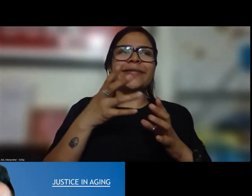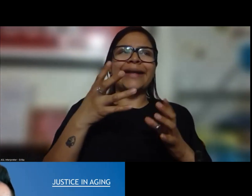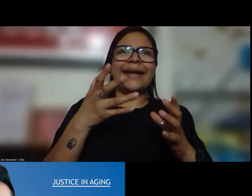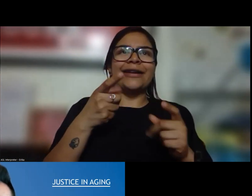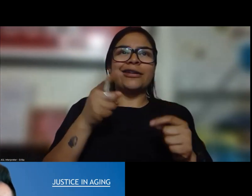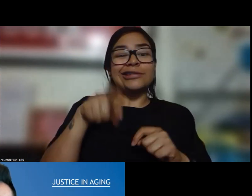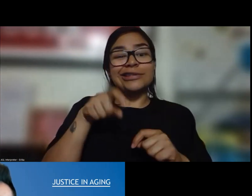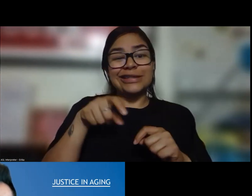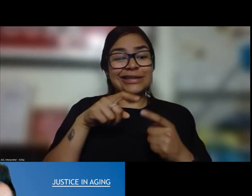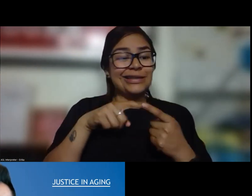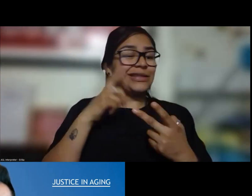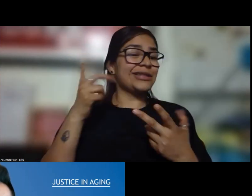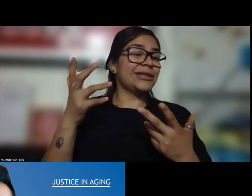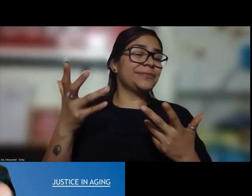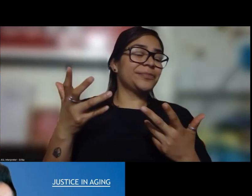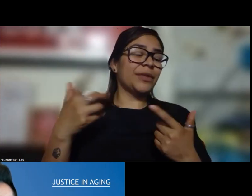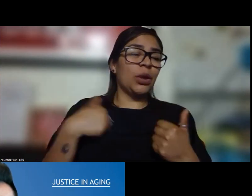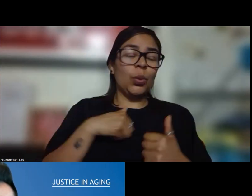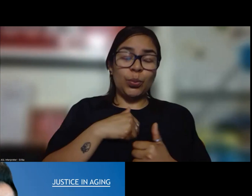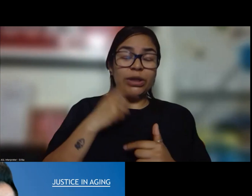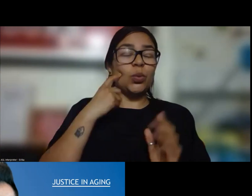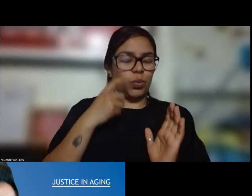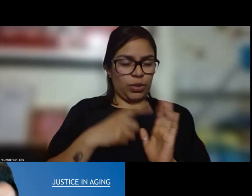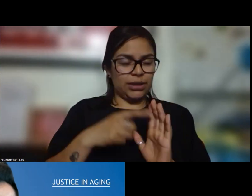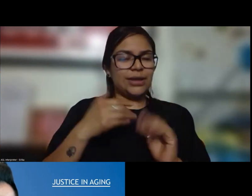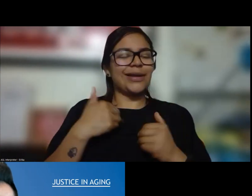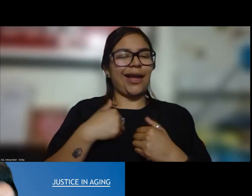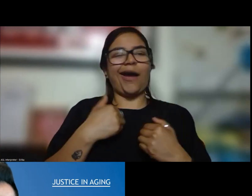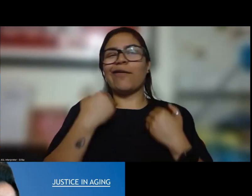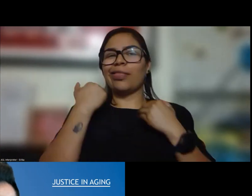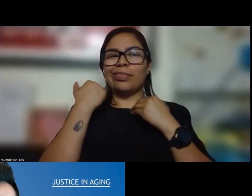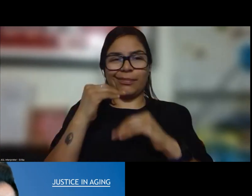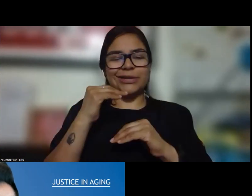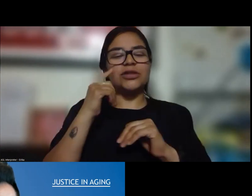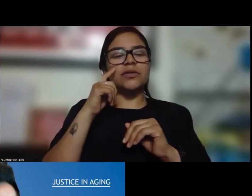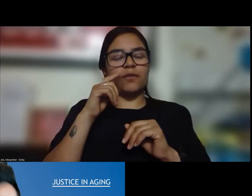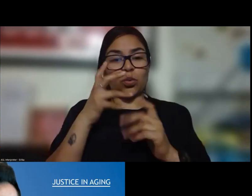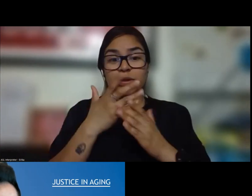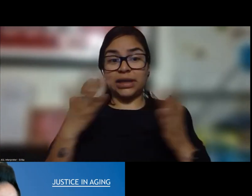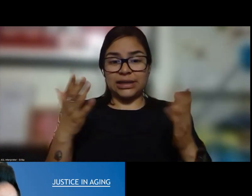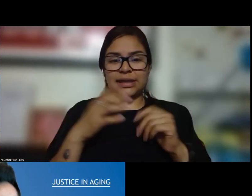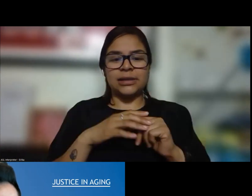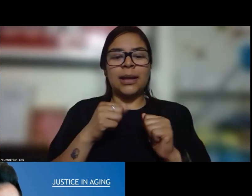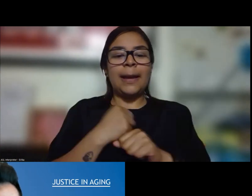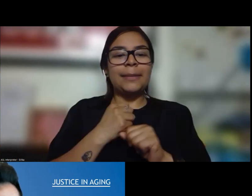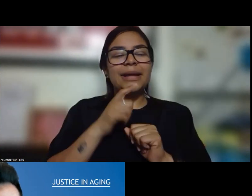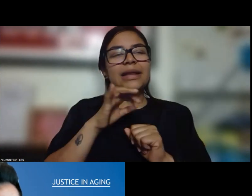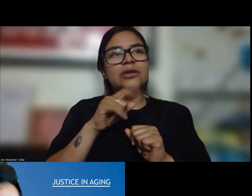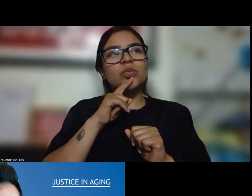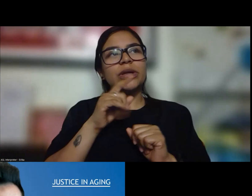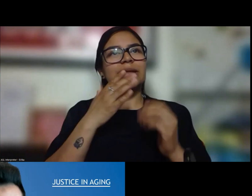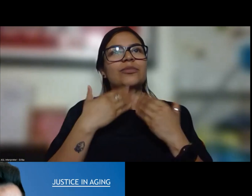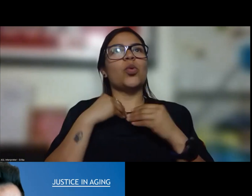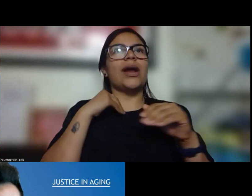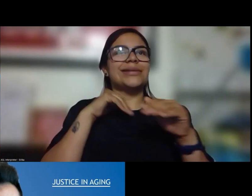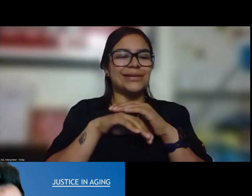Outside of that, we do recognize that there are some limitations. Of course, we wanted to be able to make it as equitable as we possibly could,